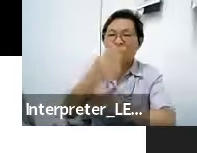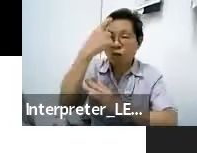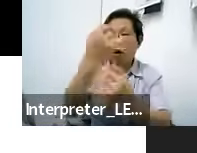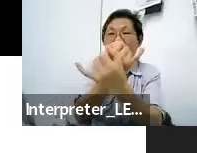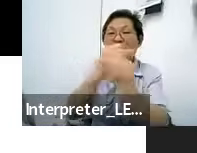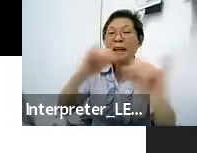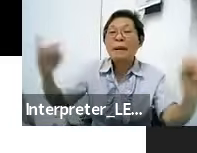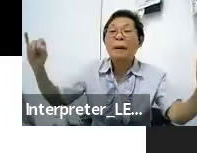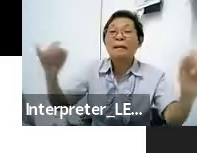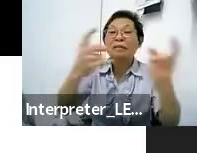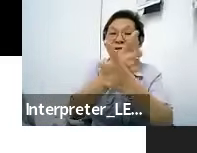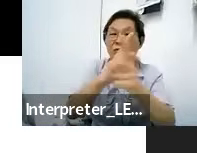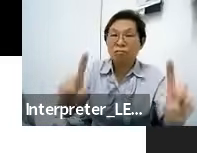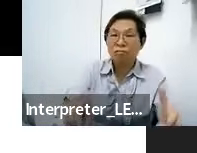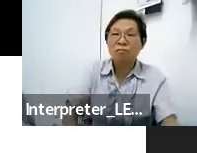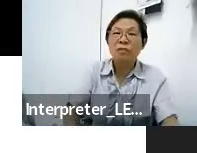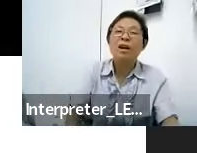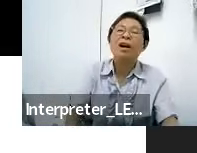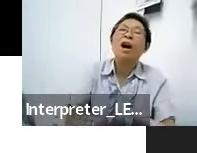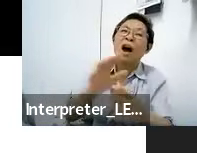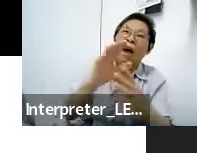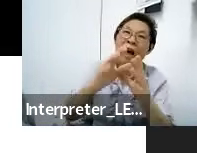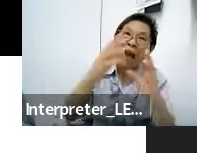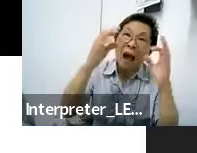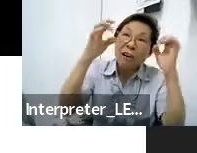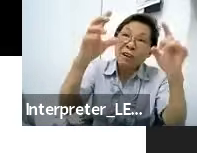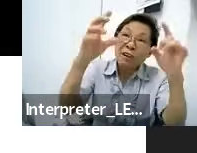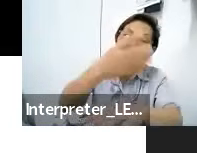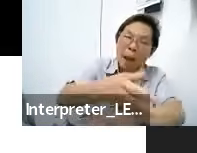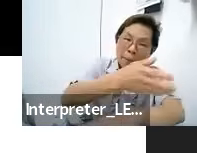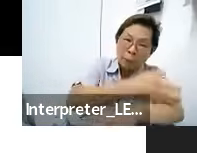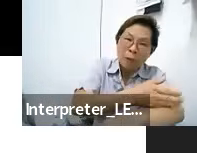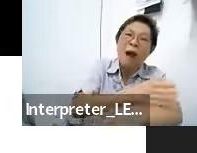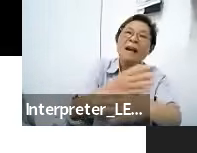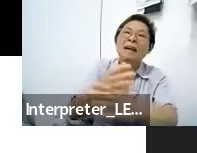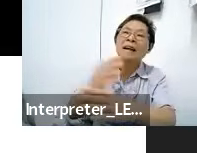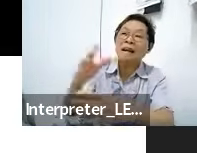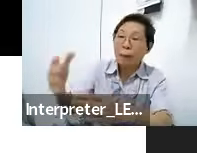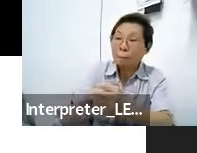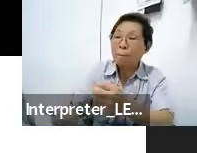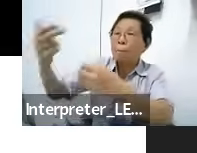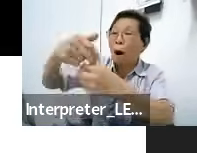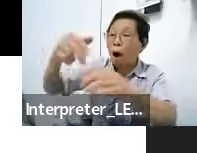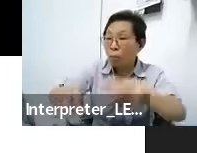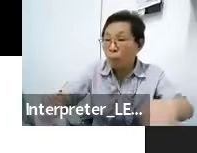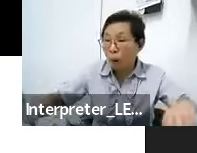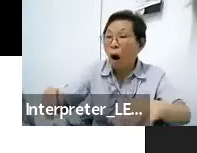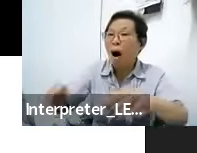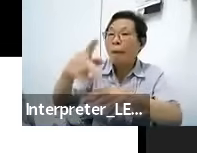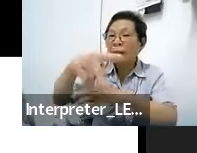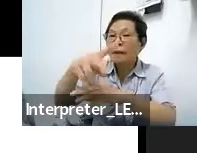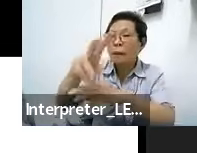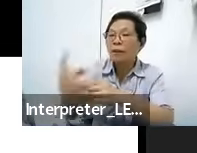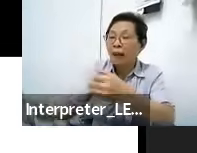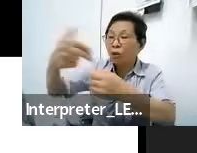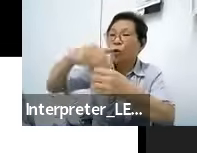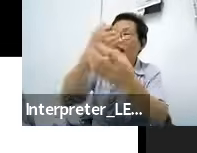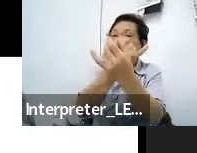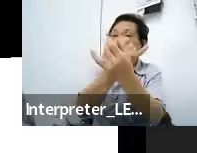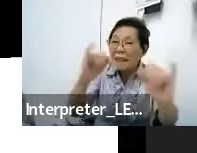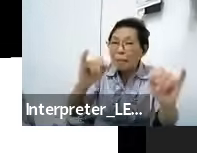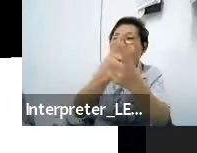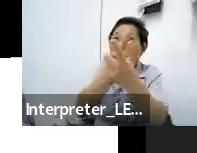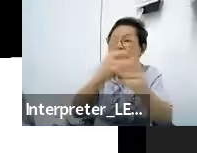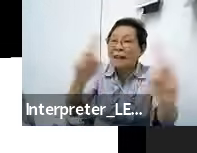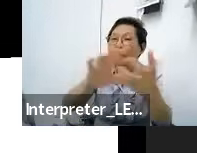not only about the education, it's to improve them and getting them into independent learning. We also feel that we should have, every school